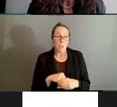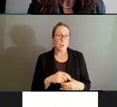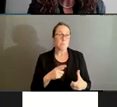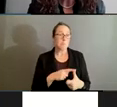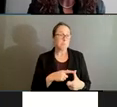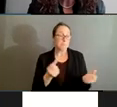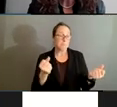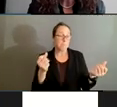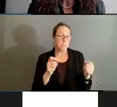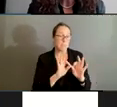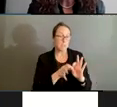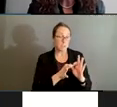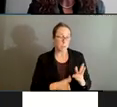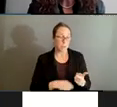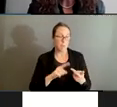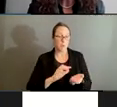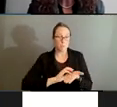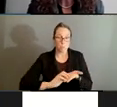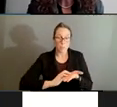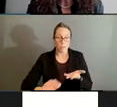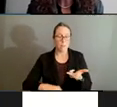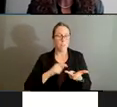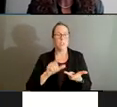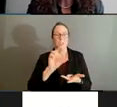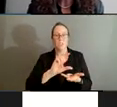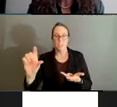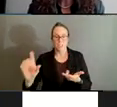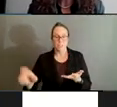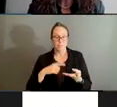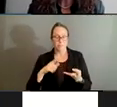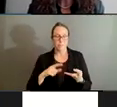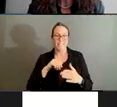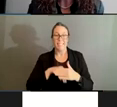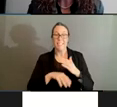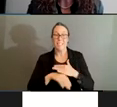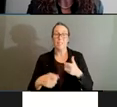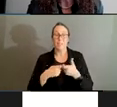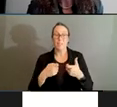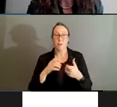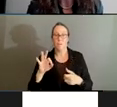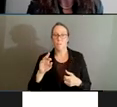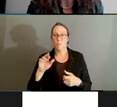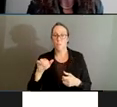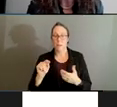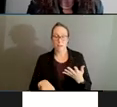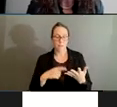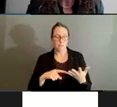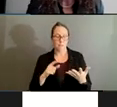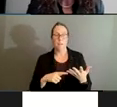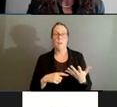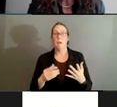language interpreter, braille, large print, accessible electronic format, or materials in a language other than